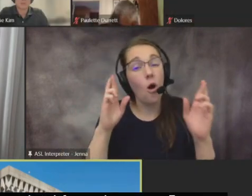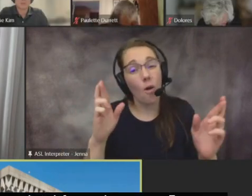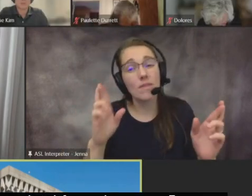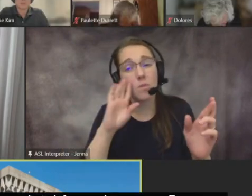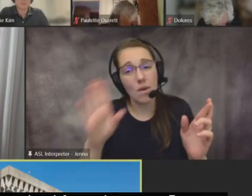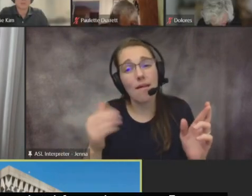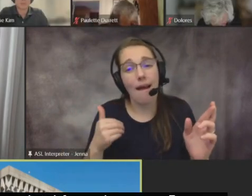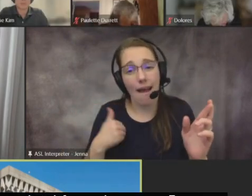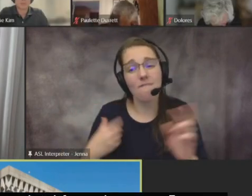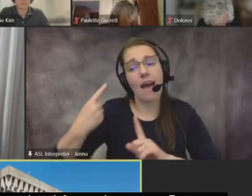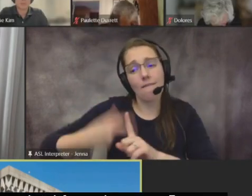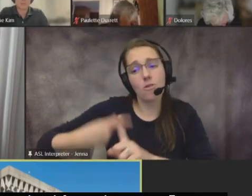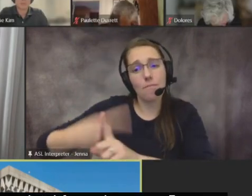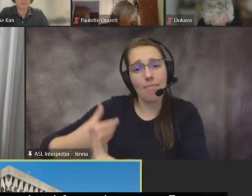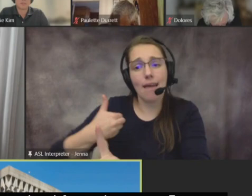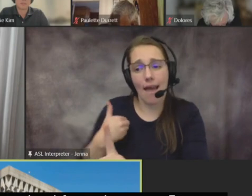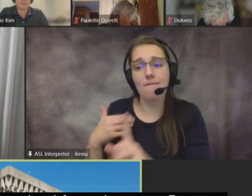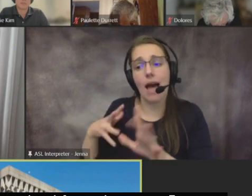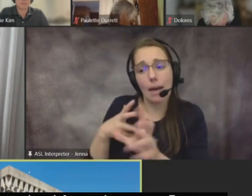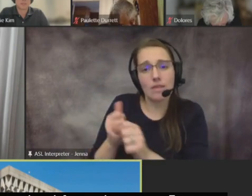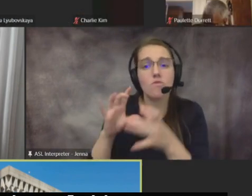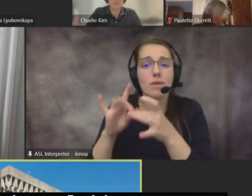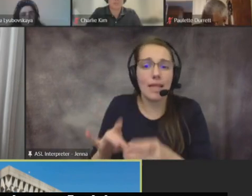least on metrics.